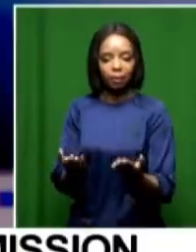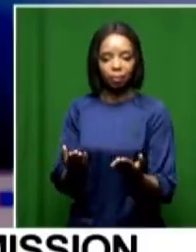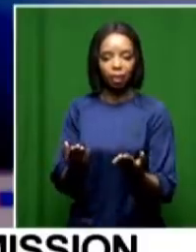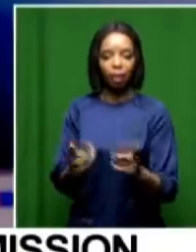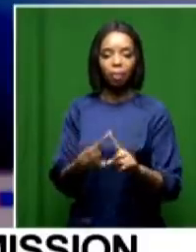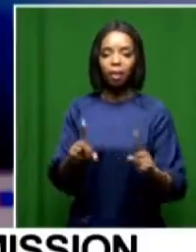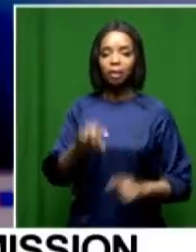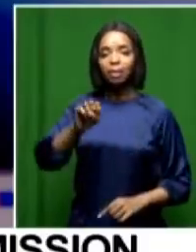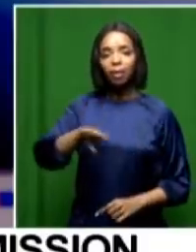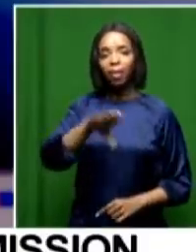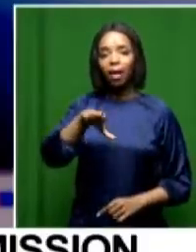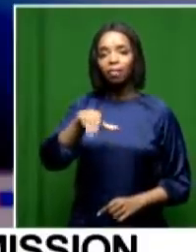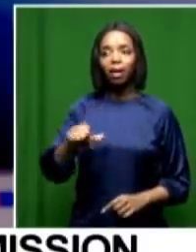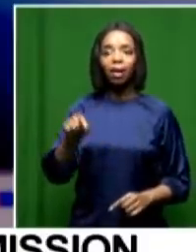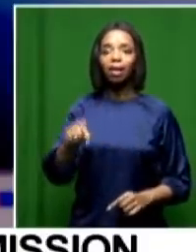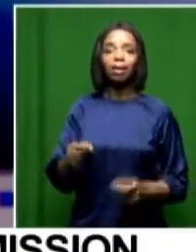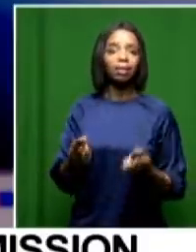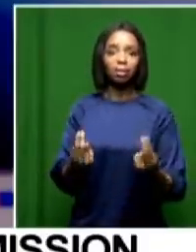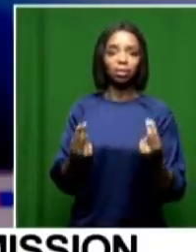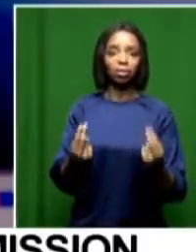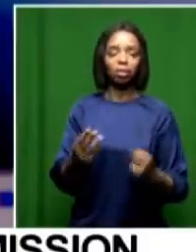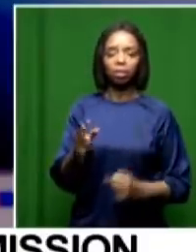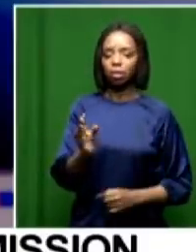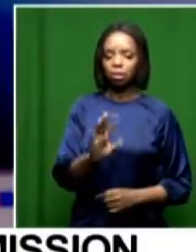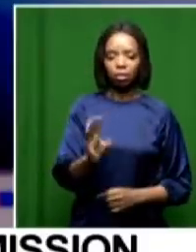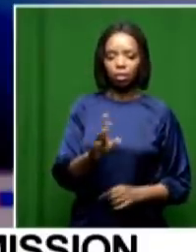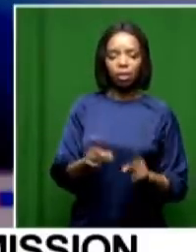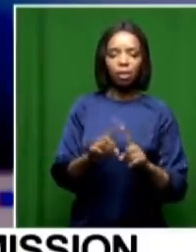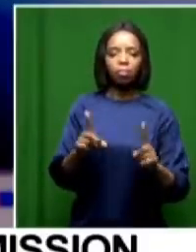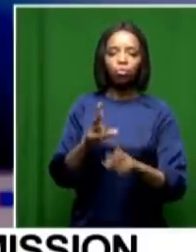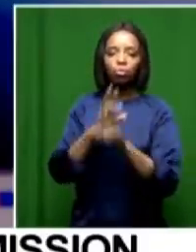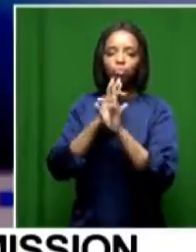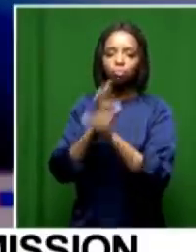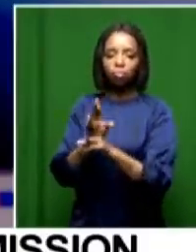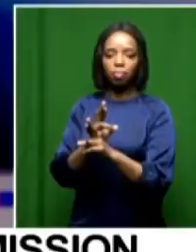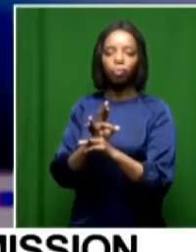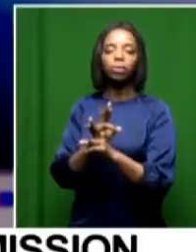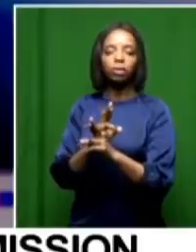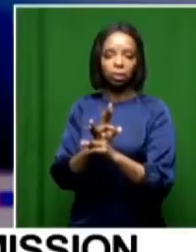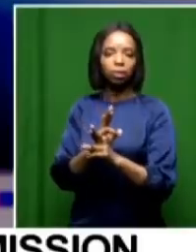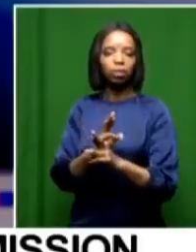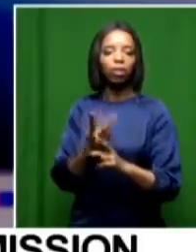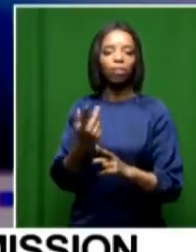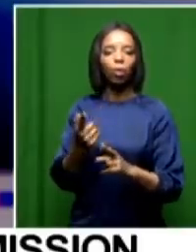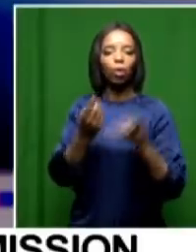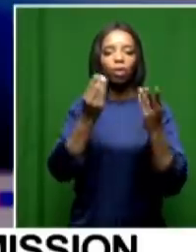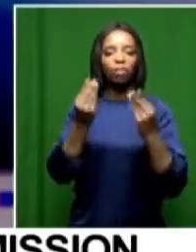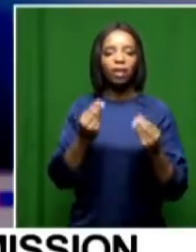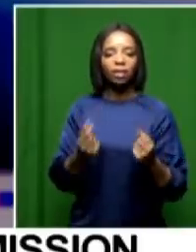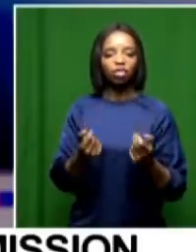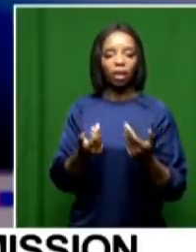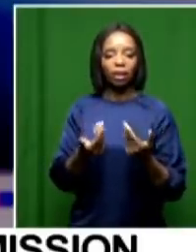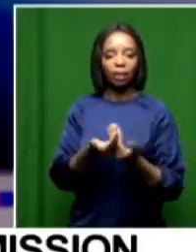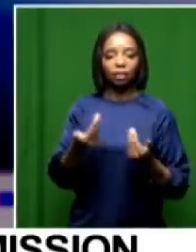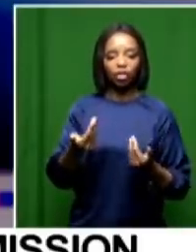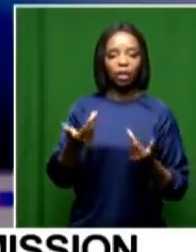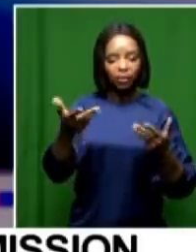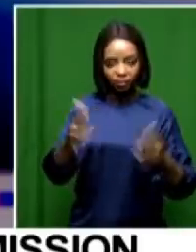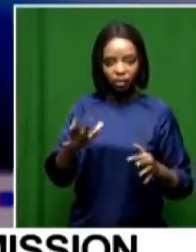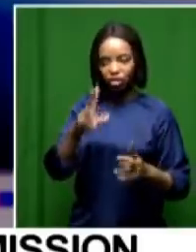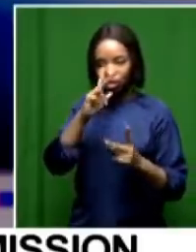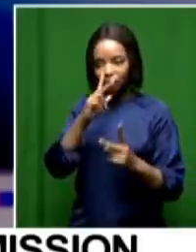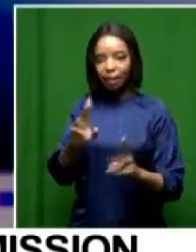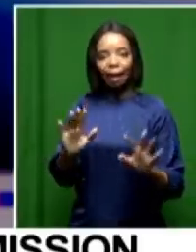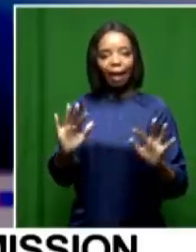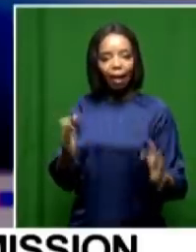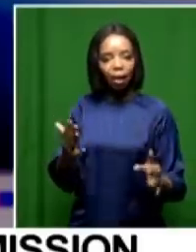is not immune to this. And the report from the Justice Department's financial division did say that how they operated in the countries